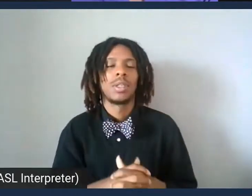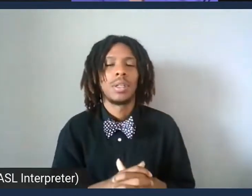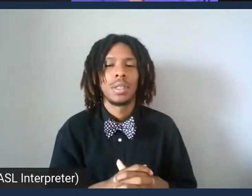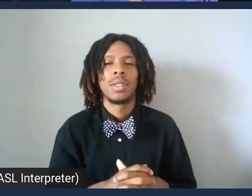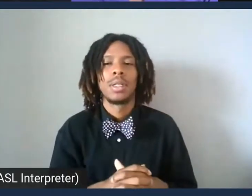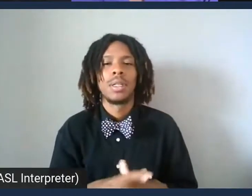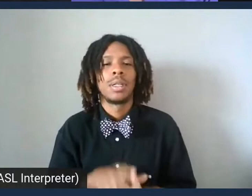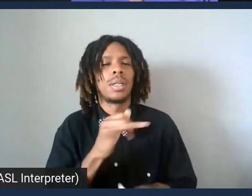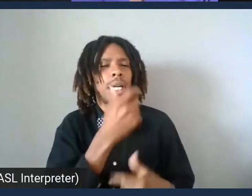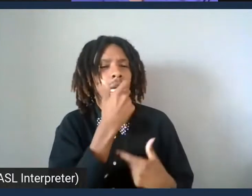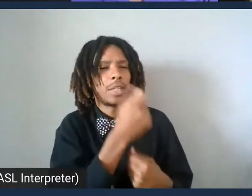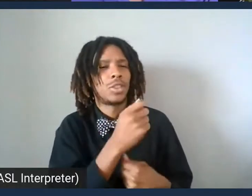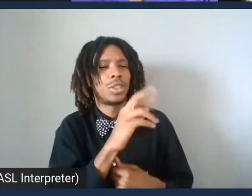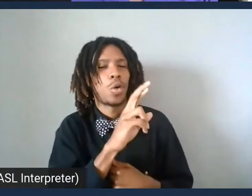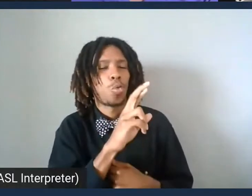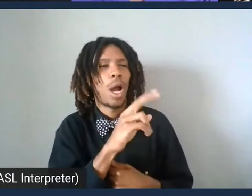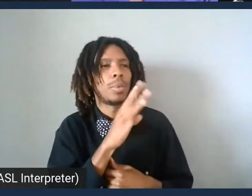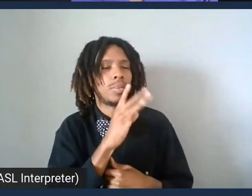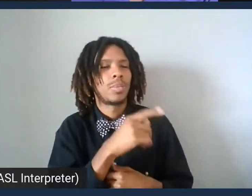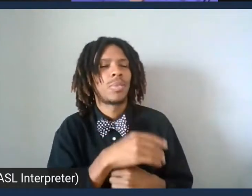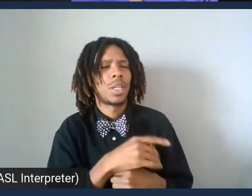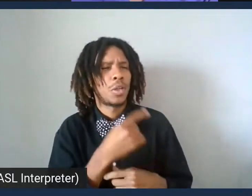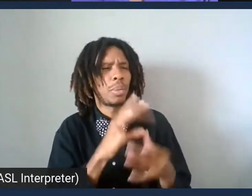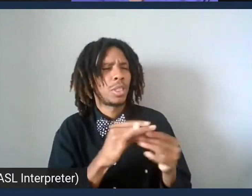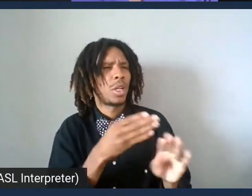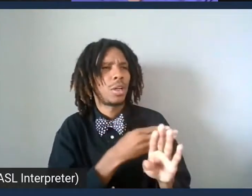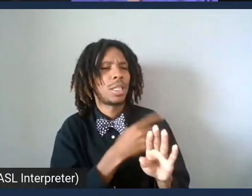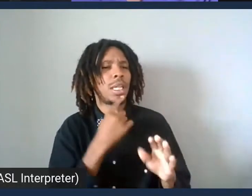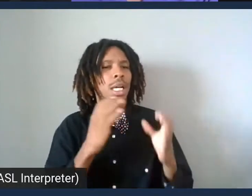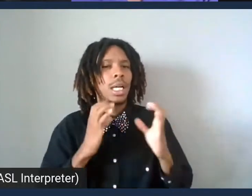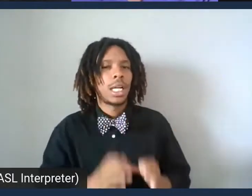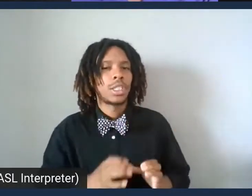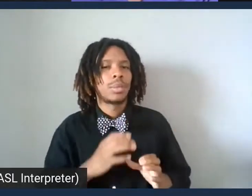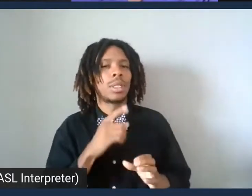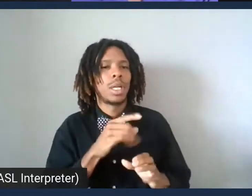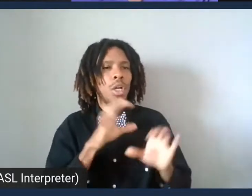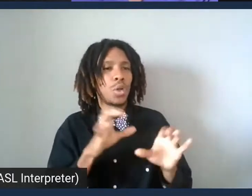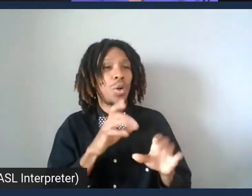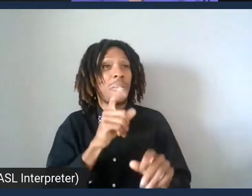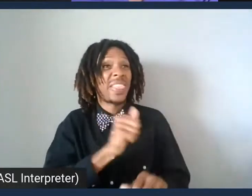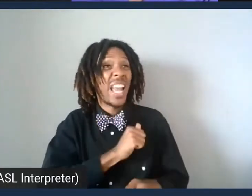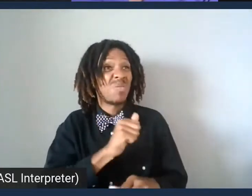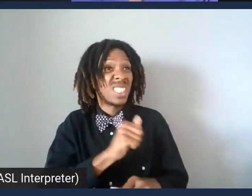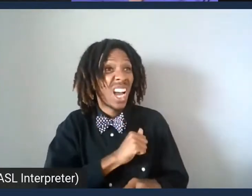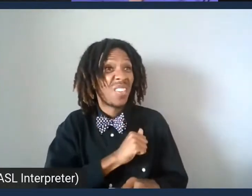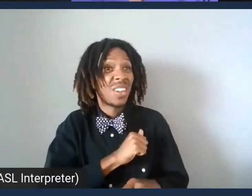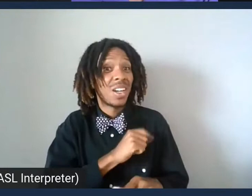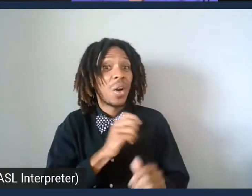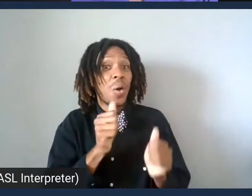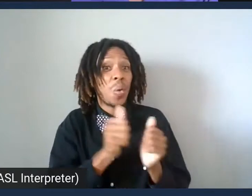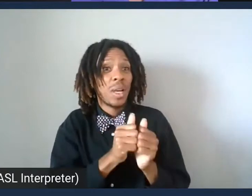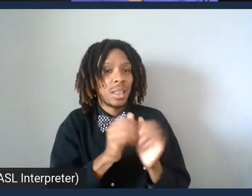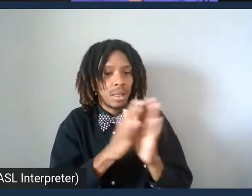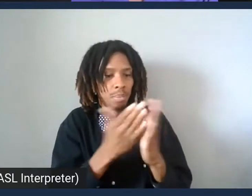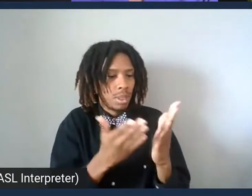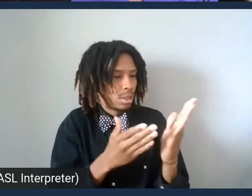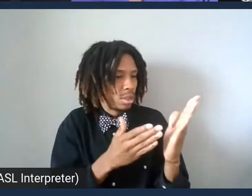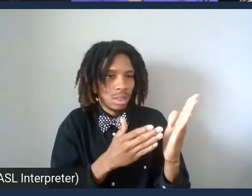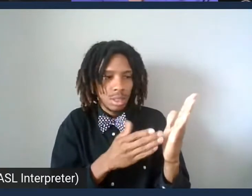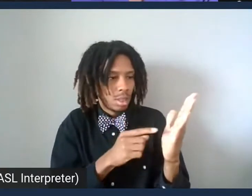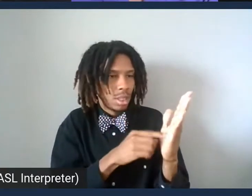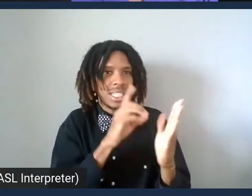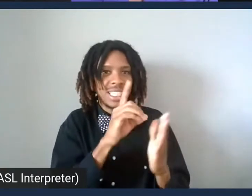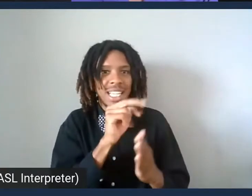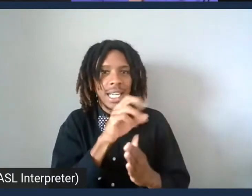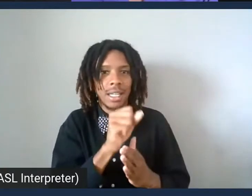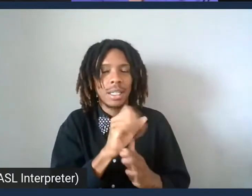Interesting. Yeah. So you mentioned earlier, you know, customers were doing this manually with sometimes with manual DNS record, which,